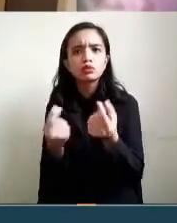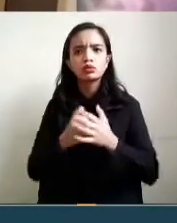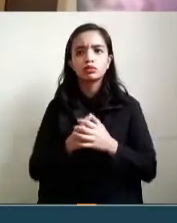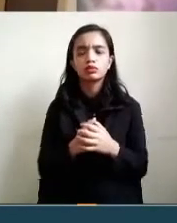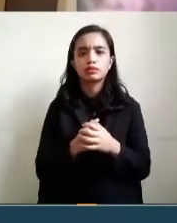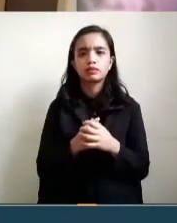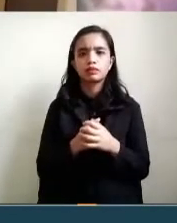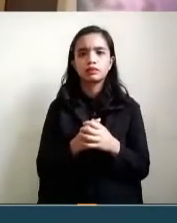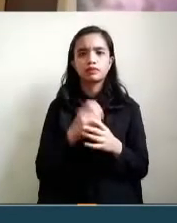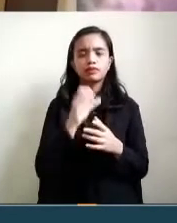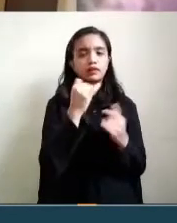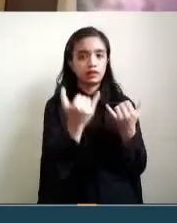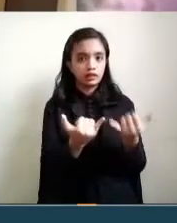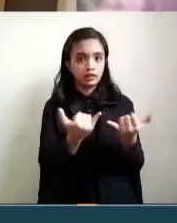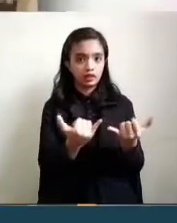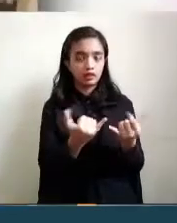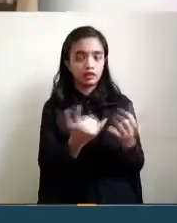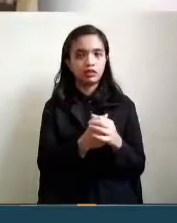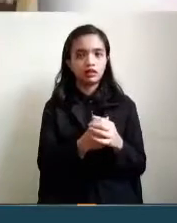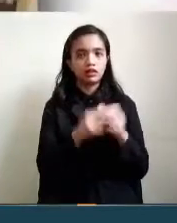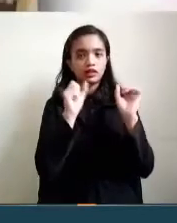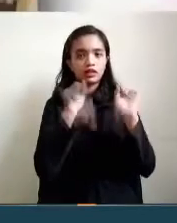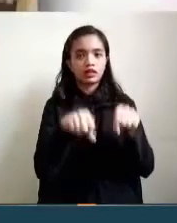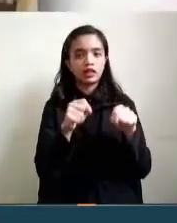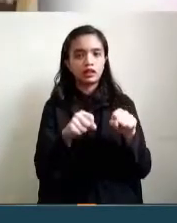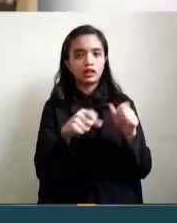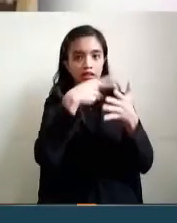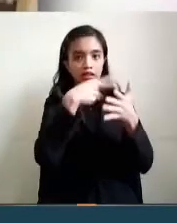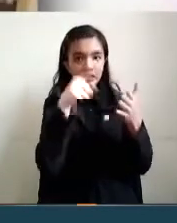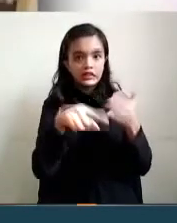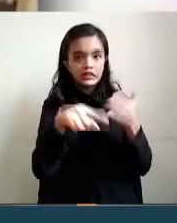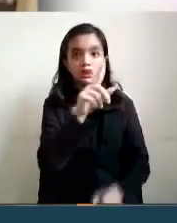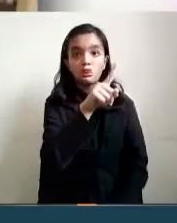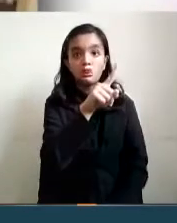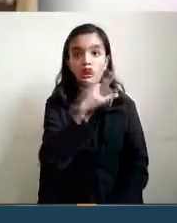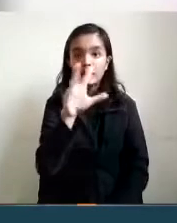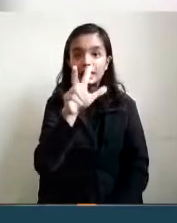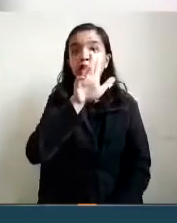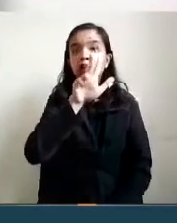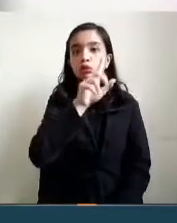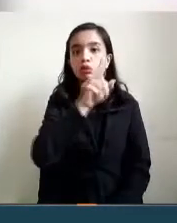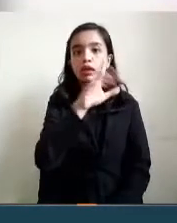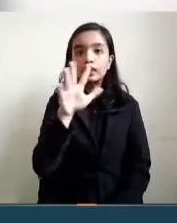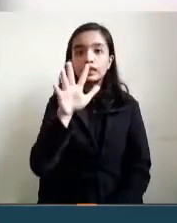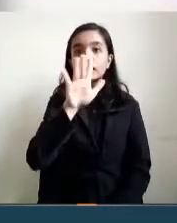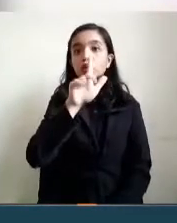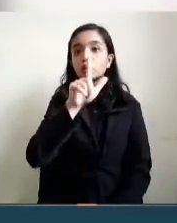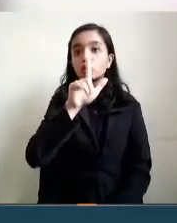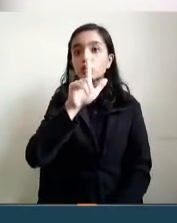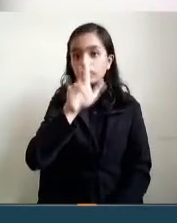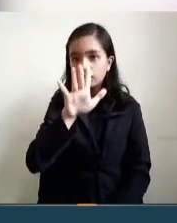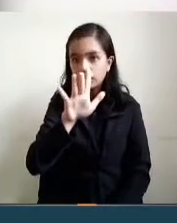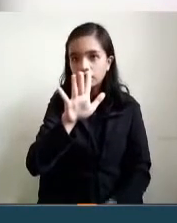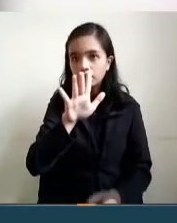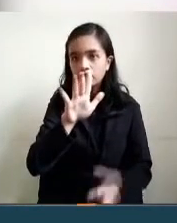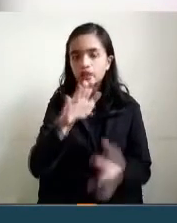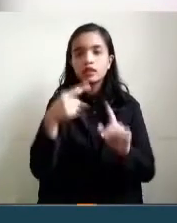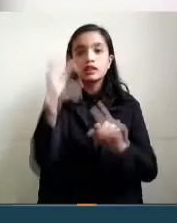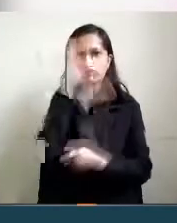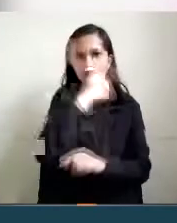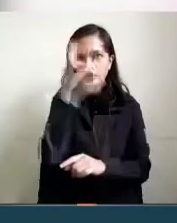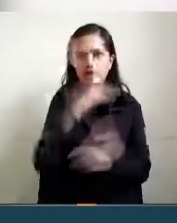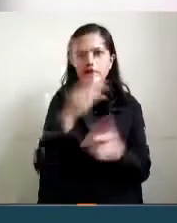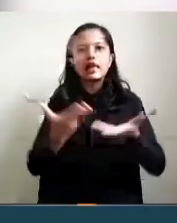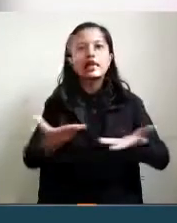Well, so far we've been able to track about 125 confirmed cases of COVID-19 among Filipinos here in the